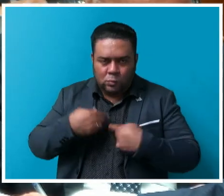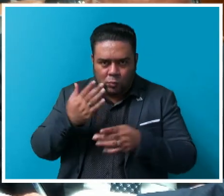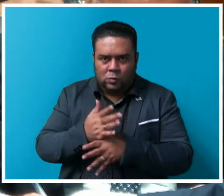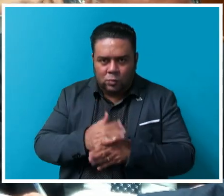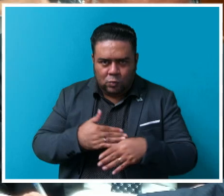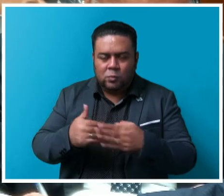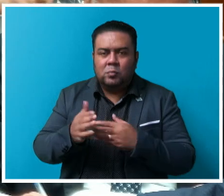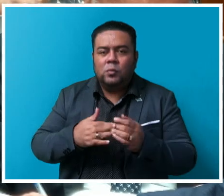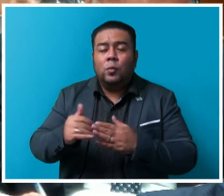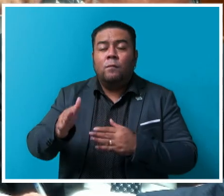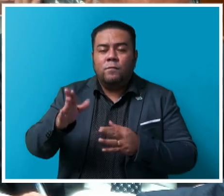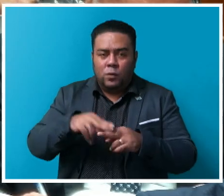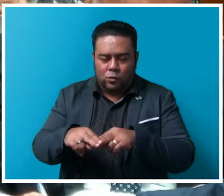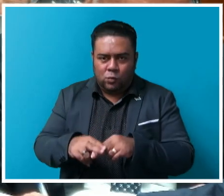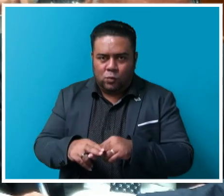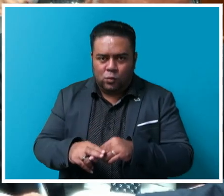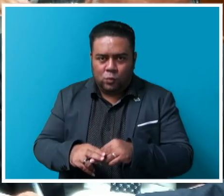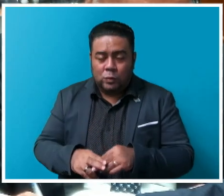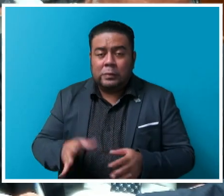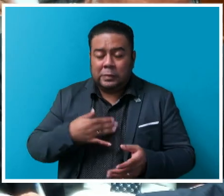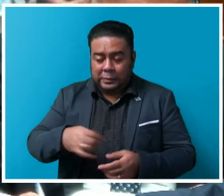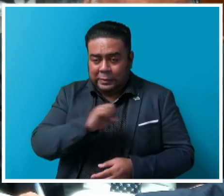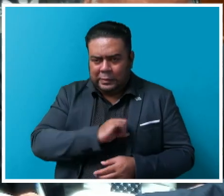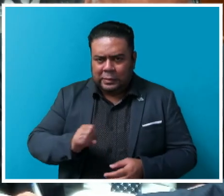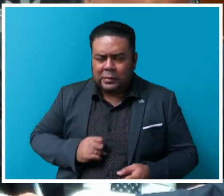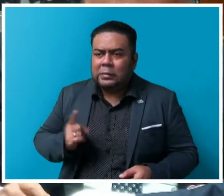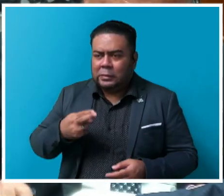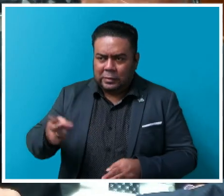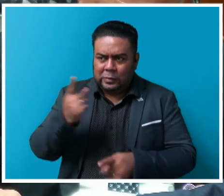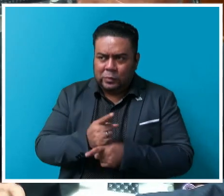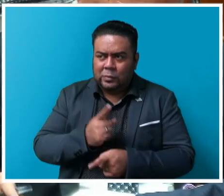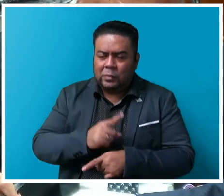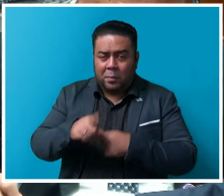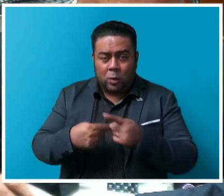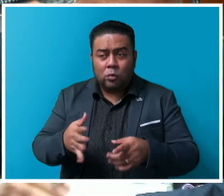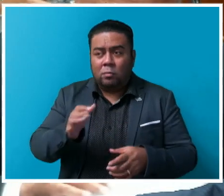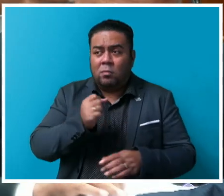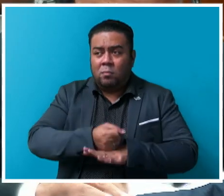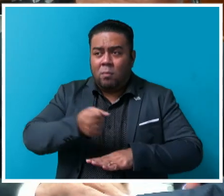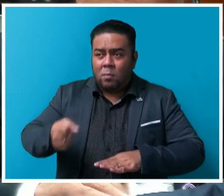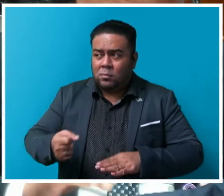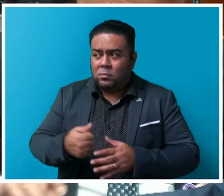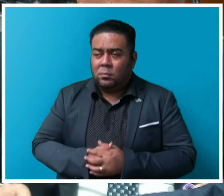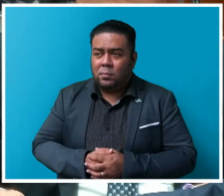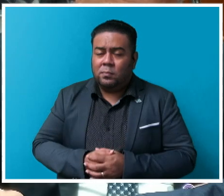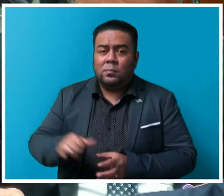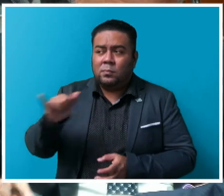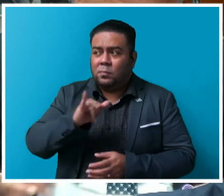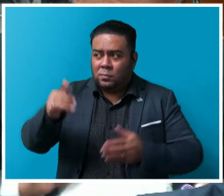rebuild Fiji. His Excellency then talks about the government's agenda, which is focused on